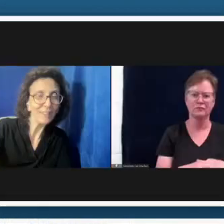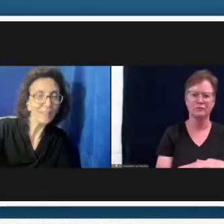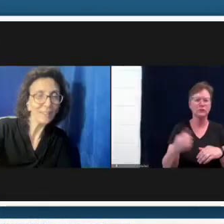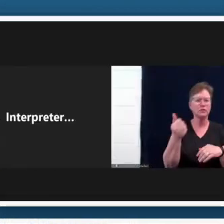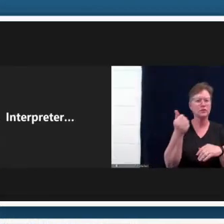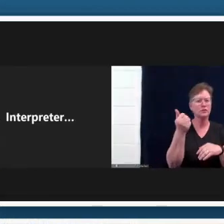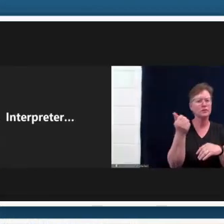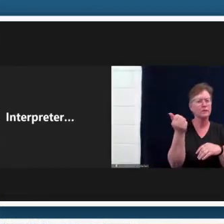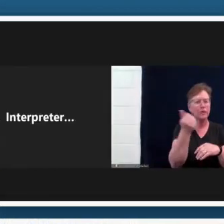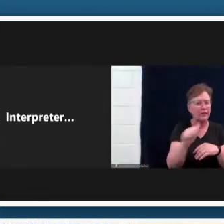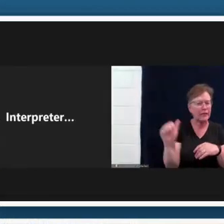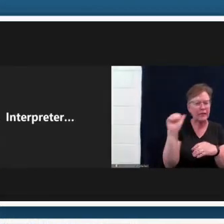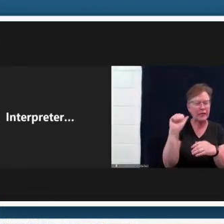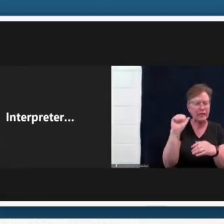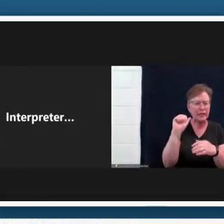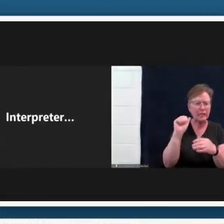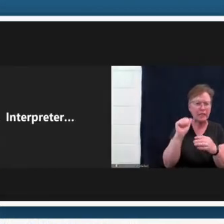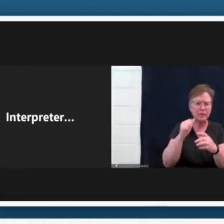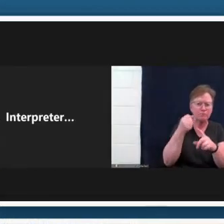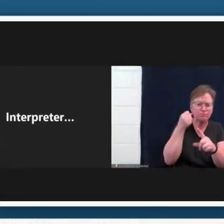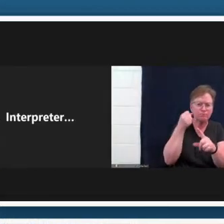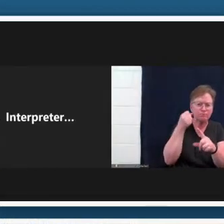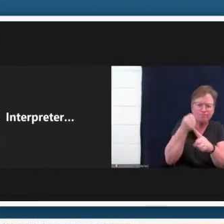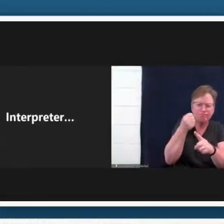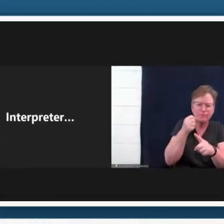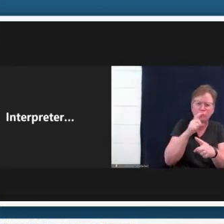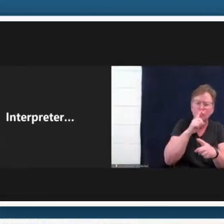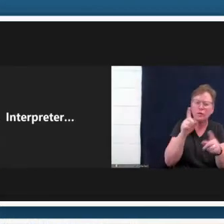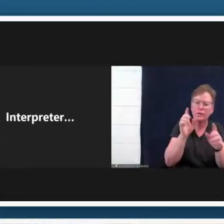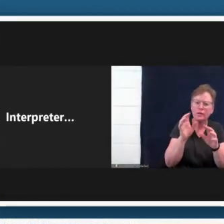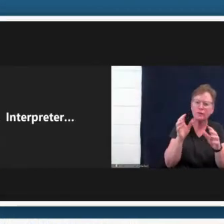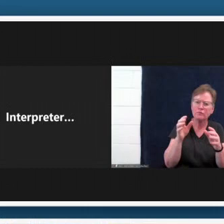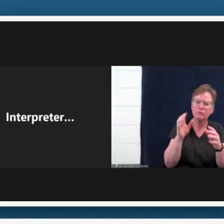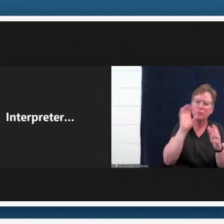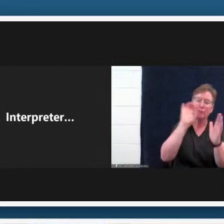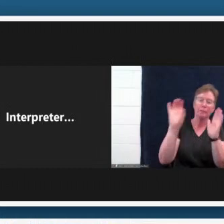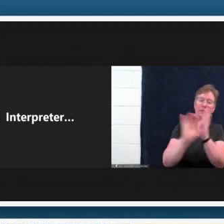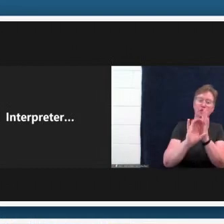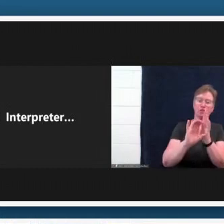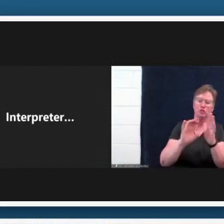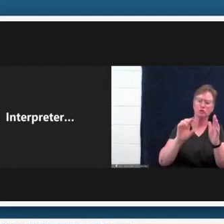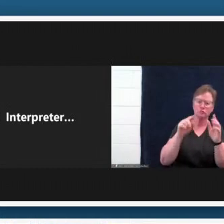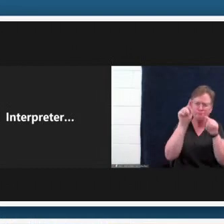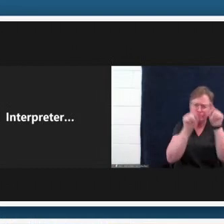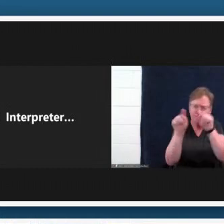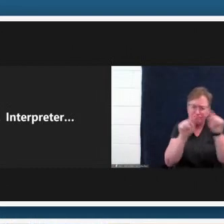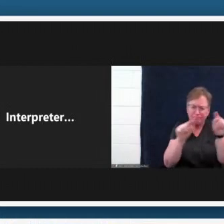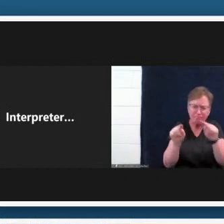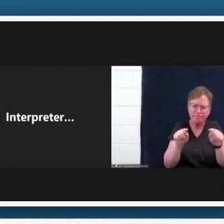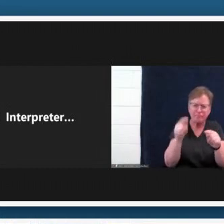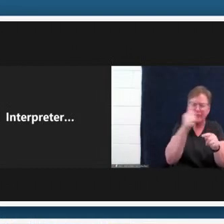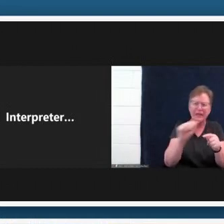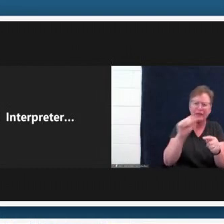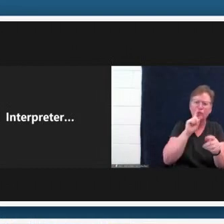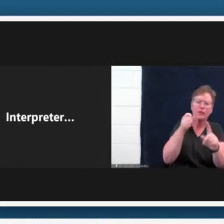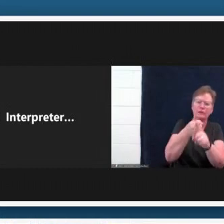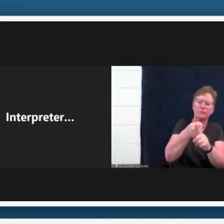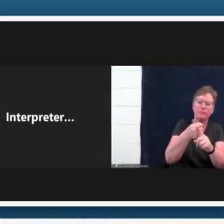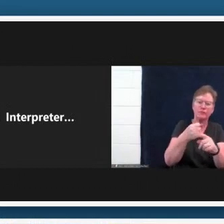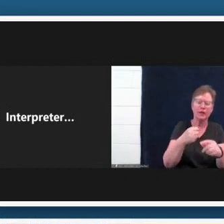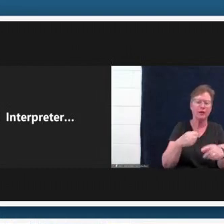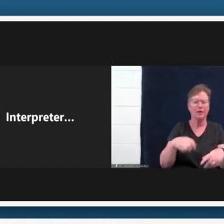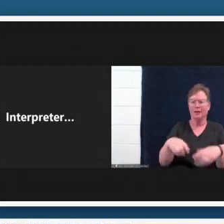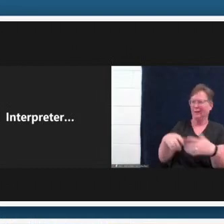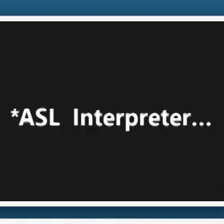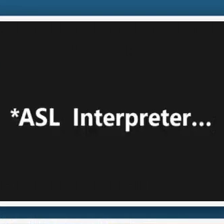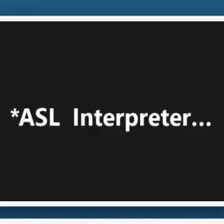So again, it's tricky to put a positive spin on anything really relevant in the